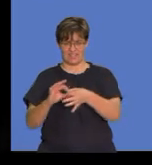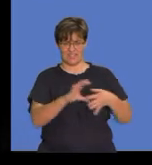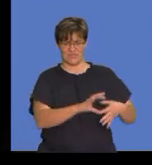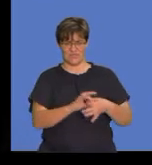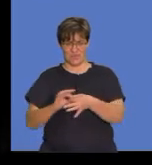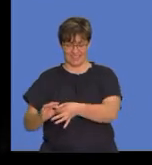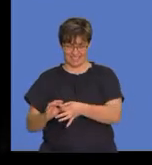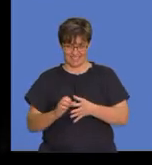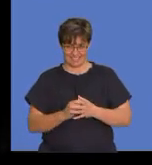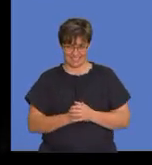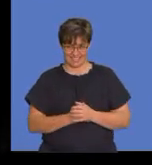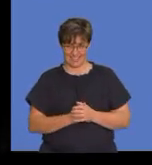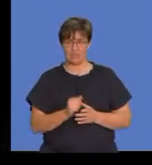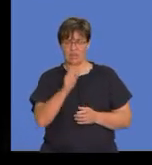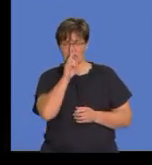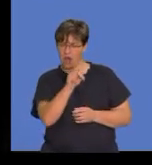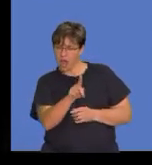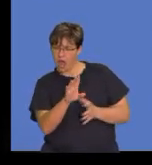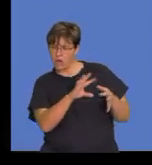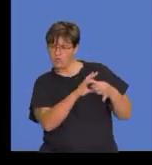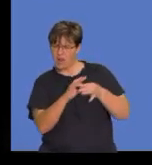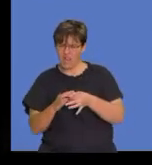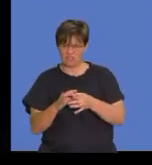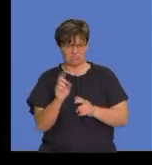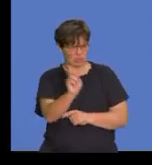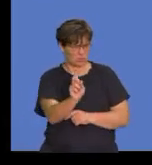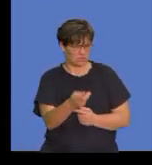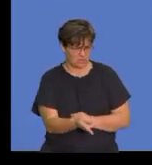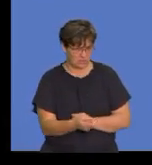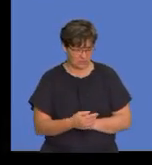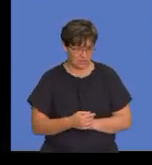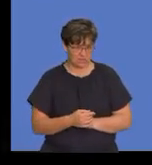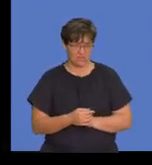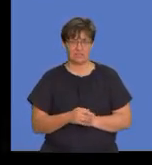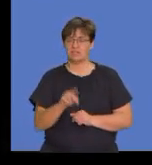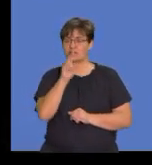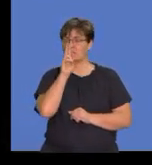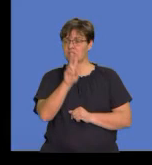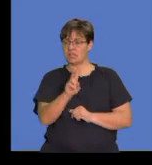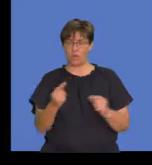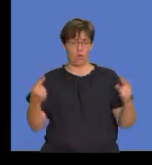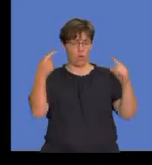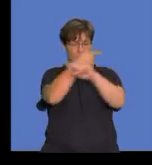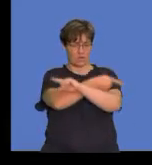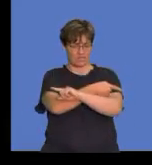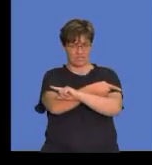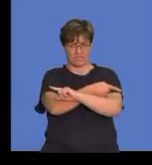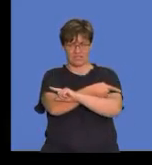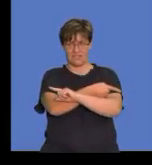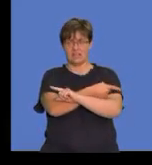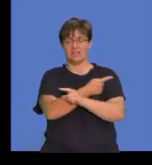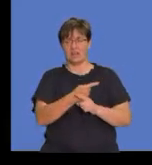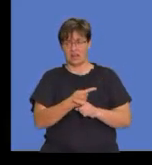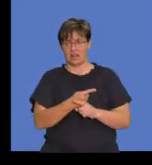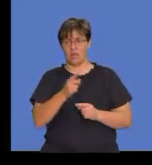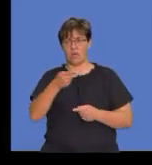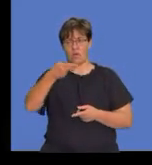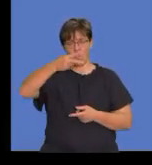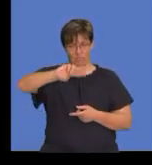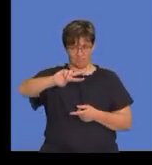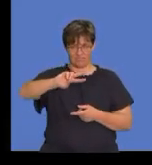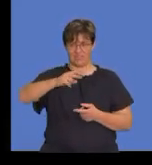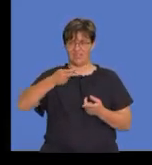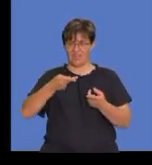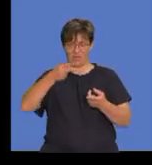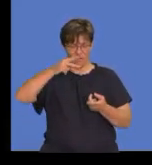related to, but we'll see what is it that they are related about. Here you can see my opposite is the numerator, there it's